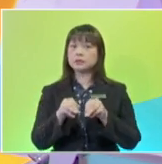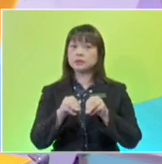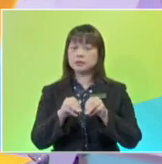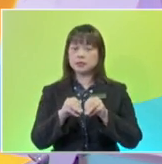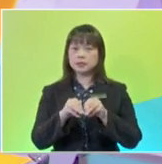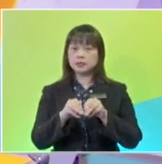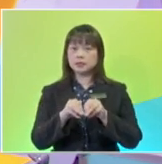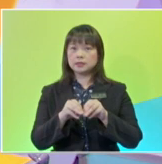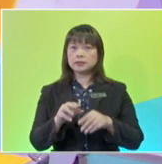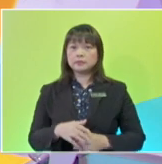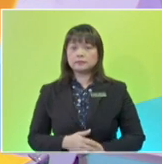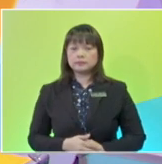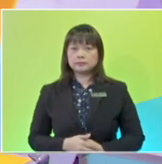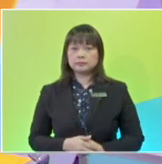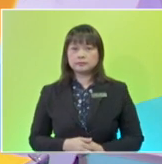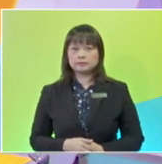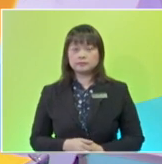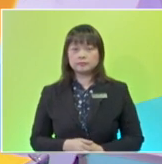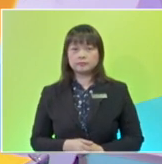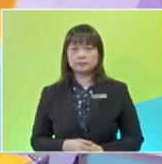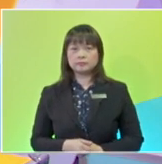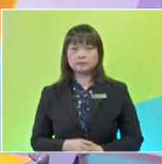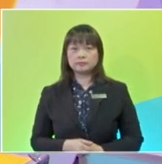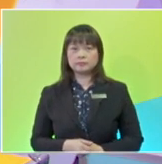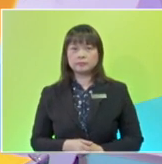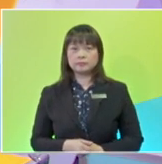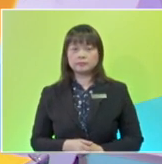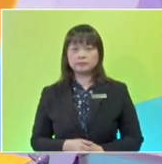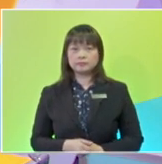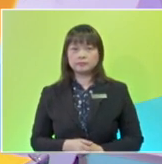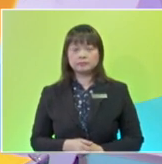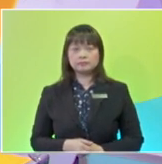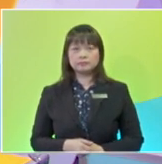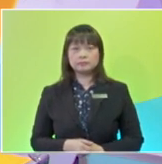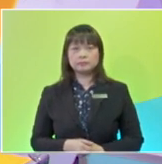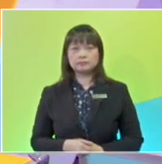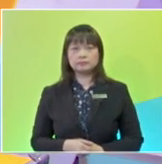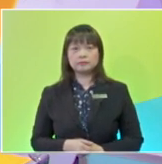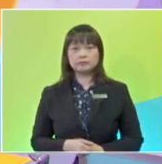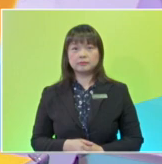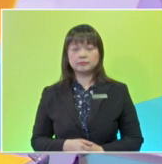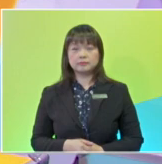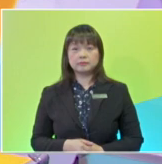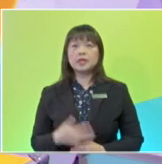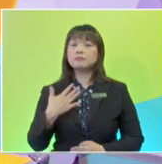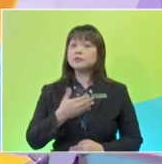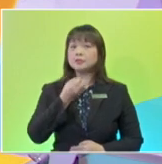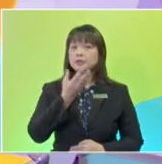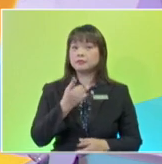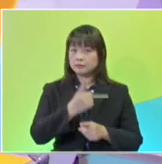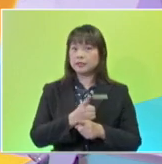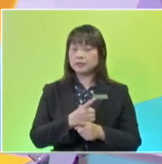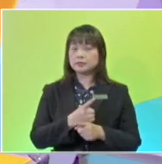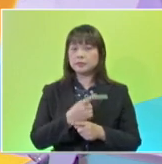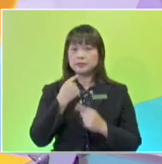actually magnet, because I know magnet can separate iron. Yes. But please tell us, what is the right answer? Okay, the right answer